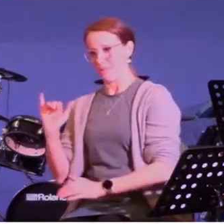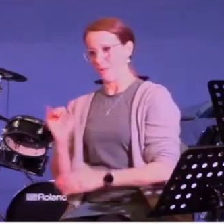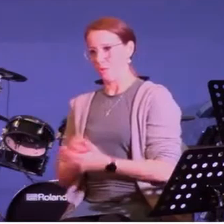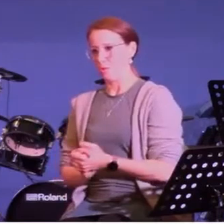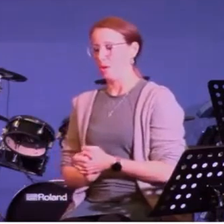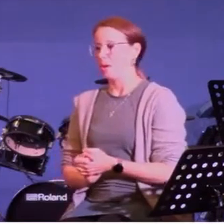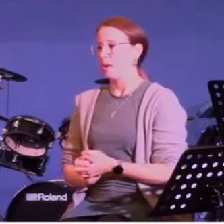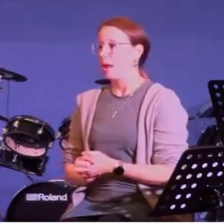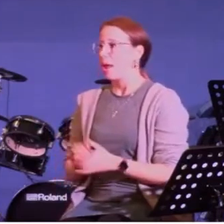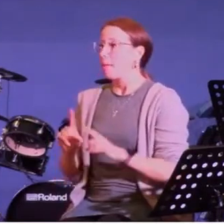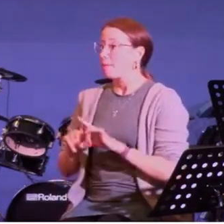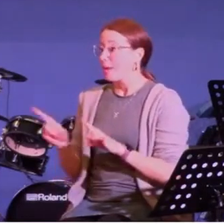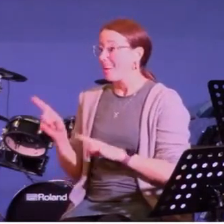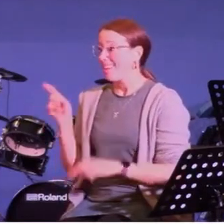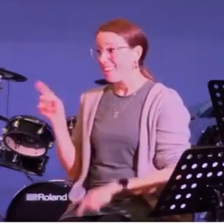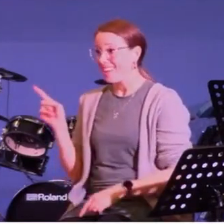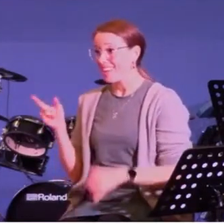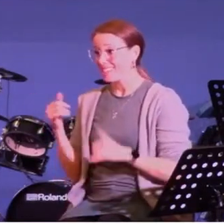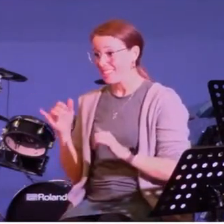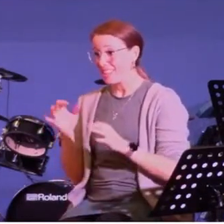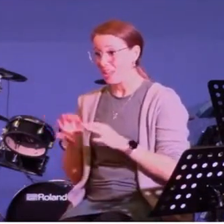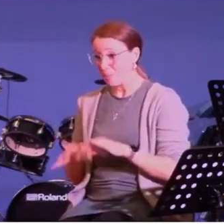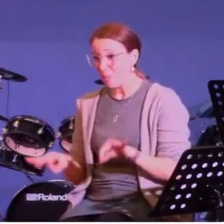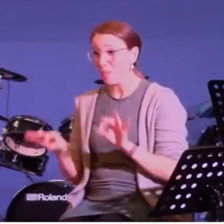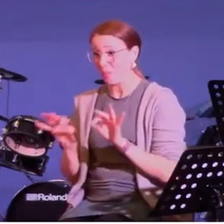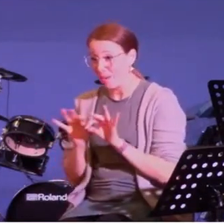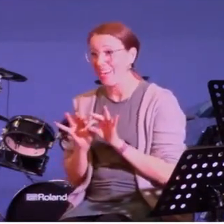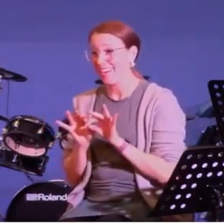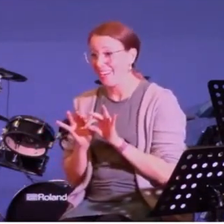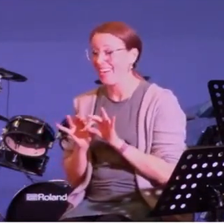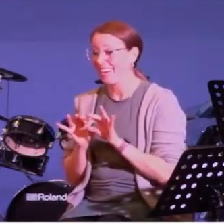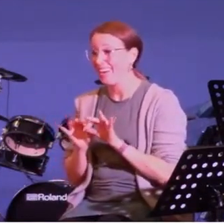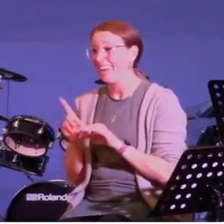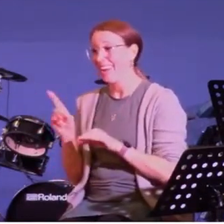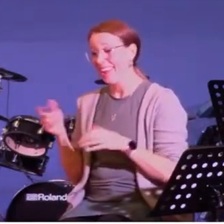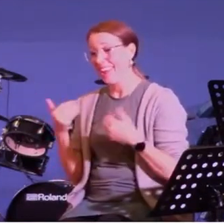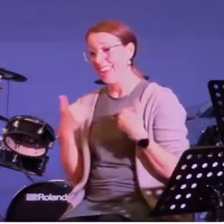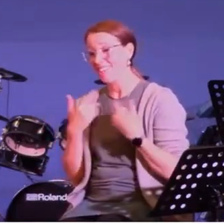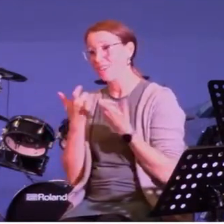unofficially is just going to be covered, right? Like, he's got a lot of heart.